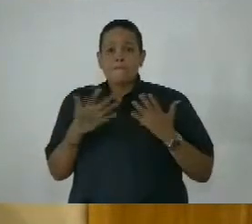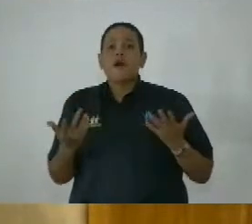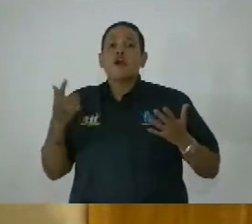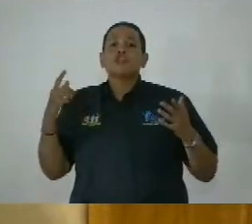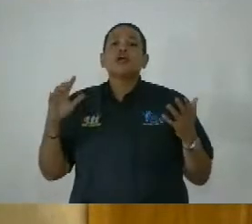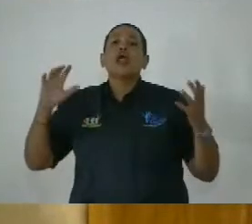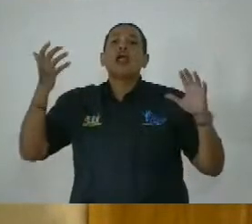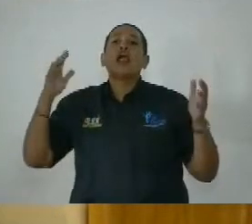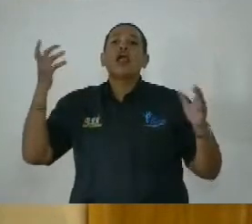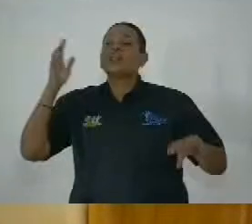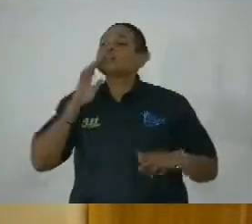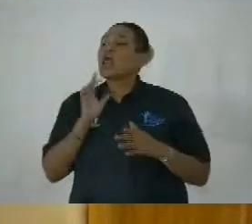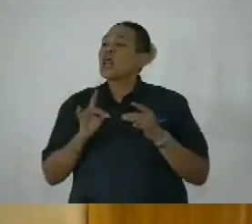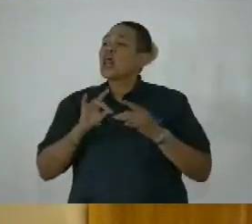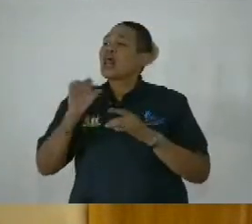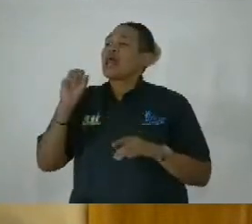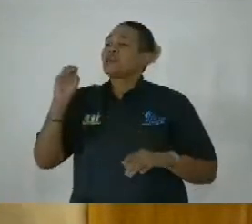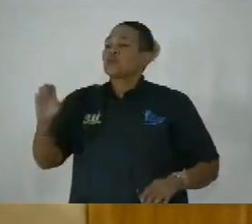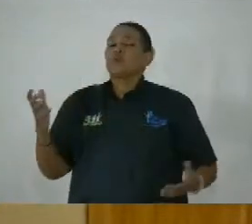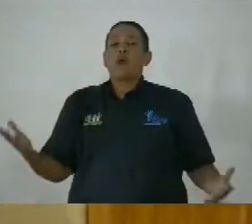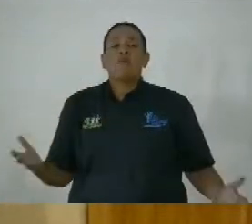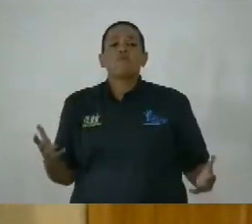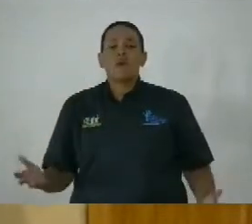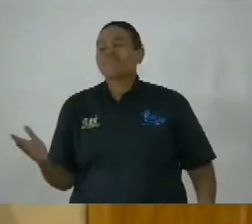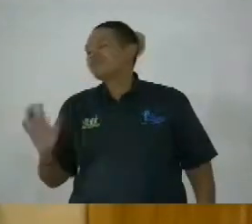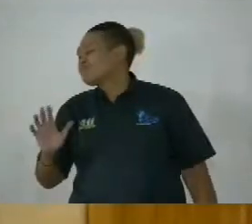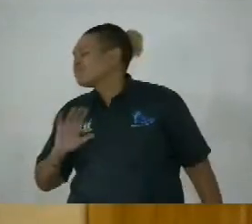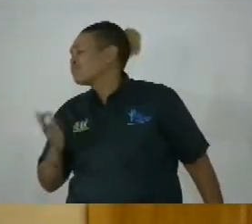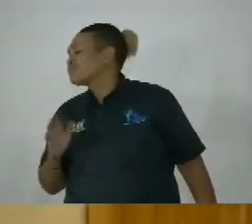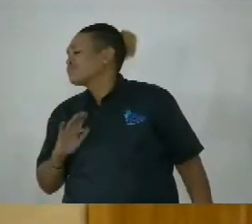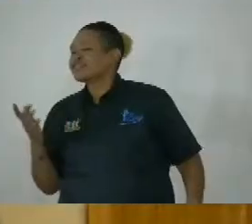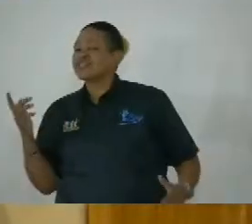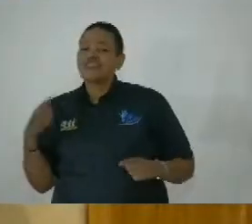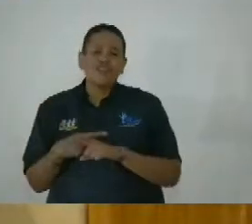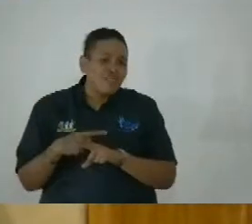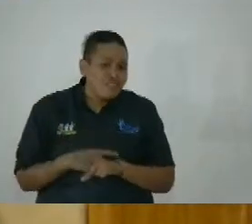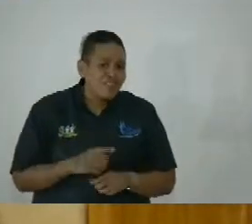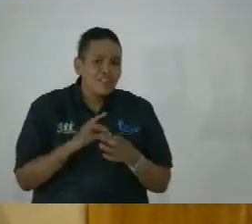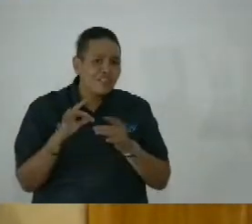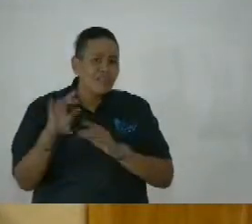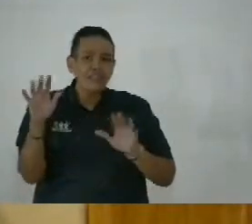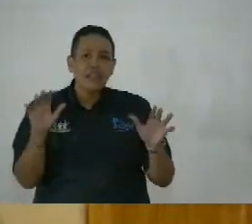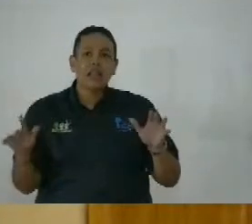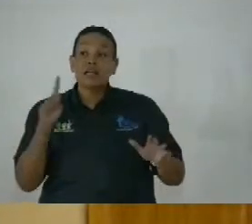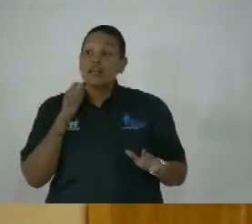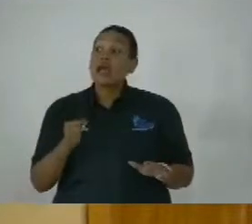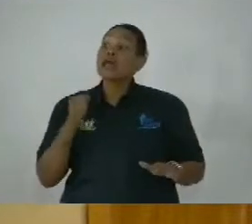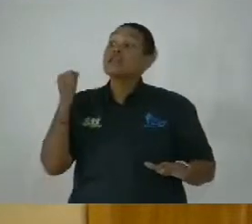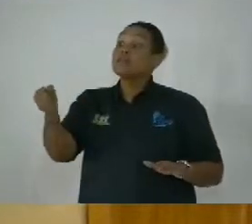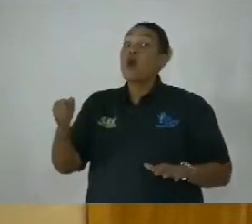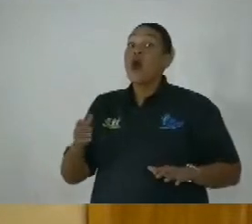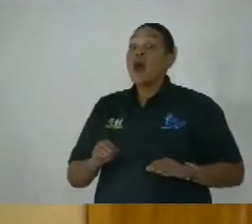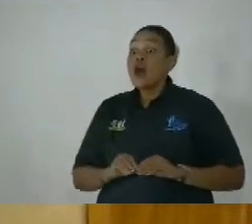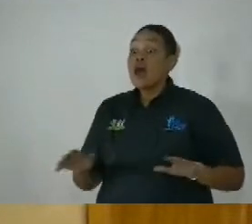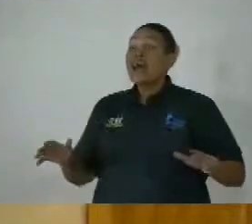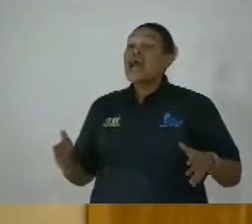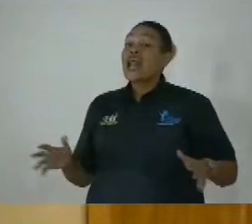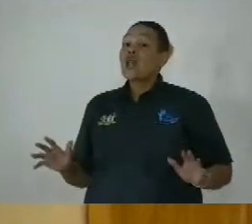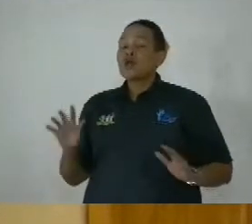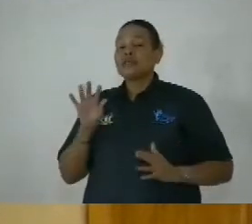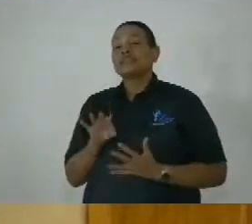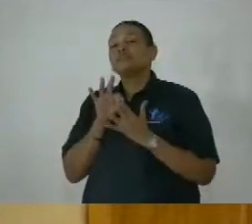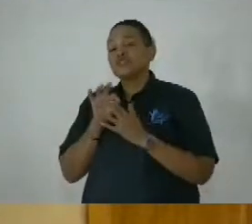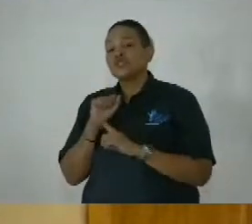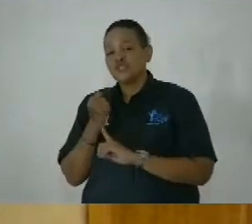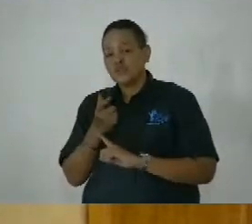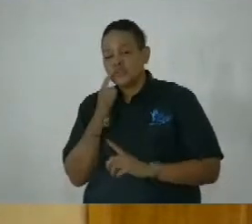about the use of state of public emergency. They are deployed strategically in exceptional circumstances. They are designed to